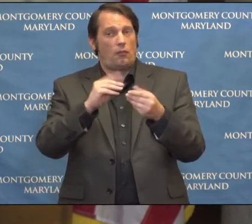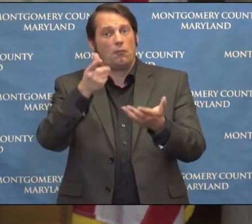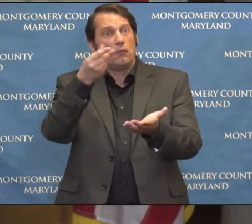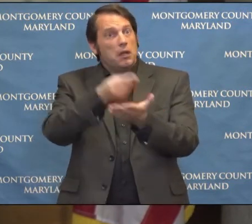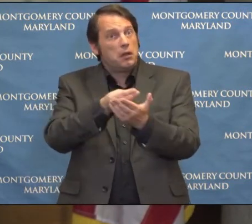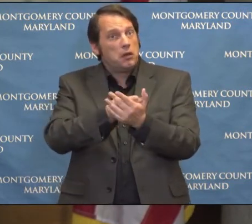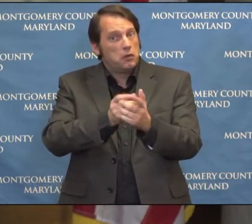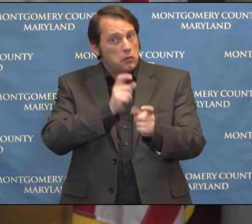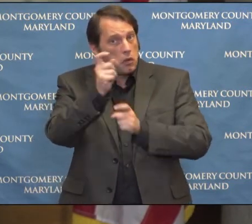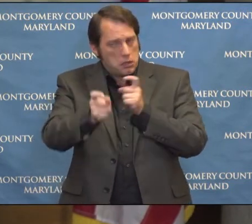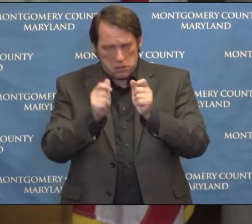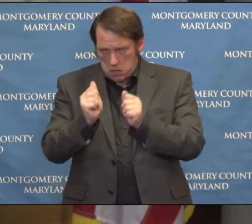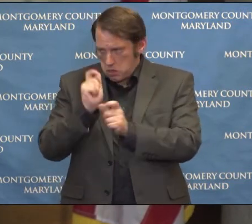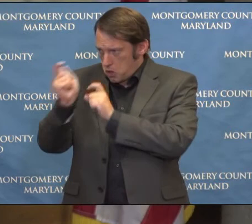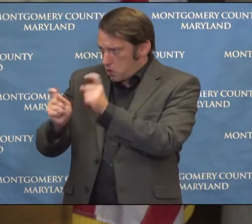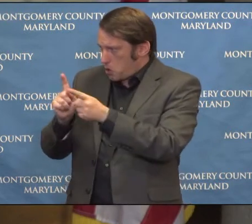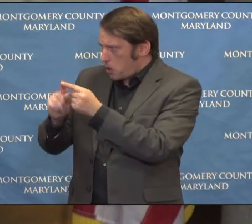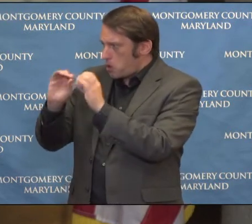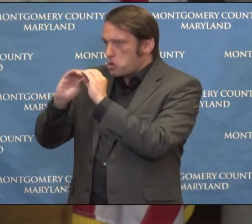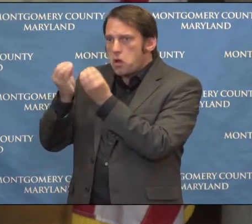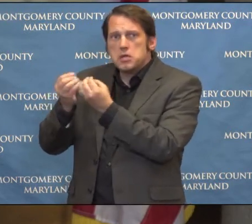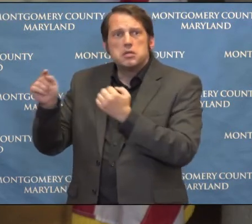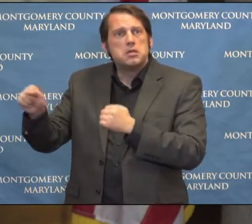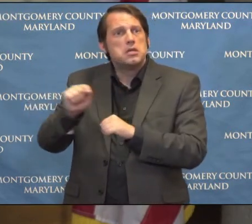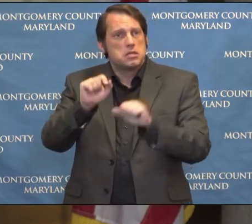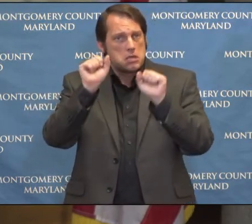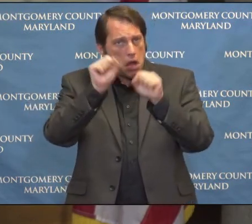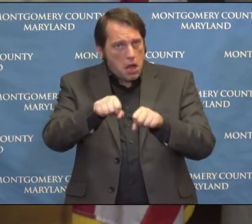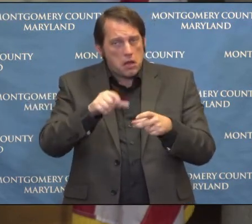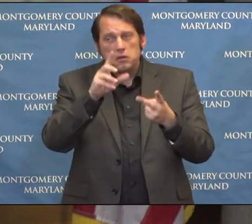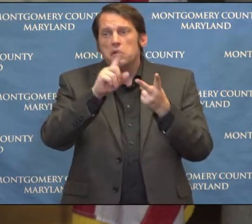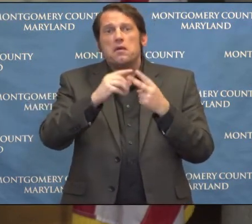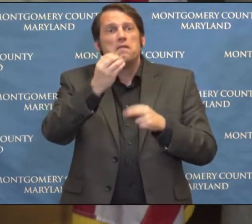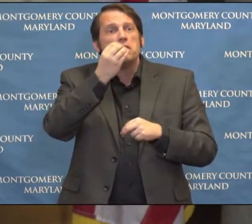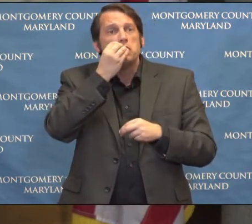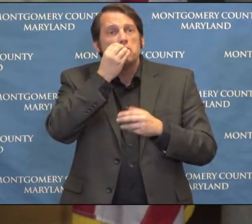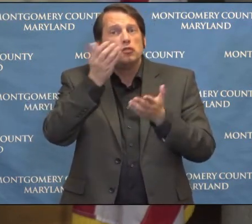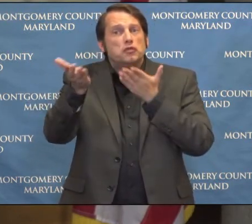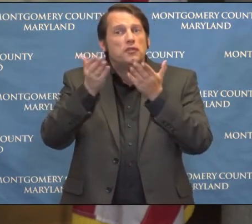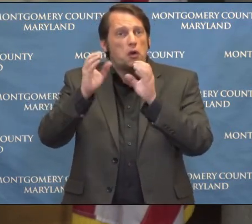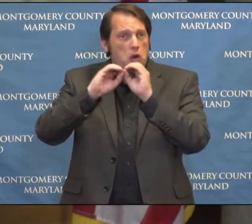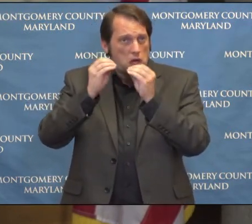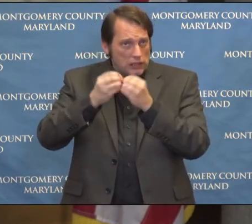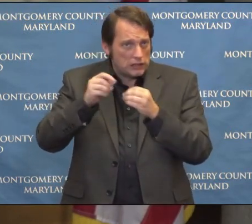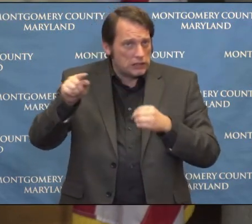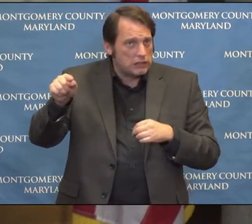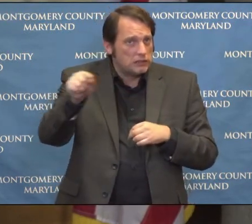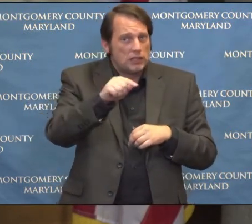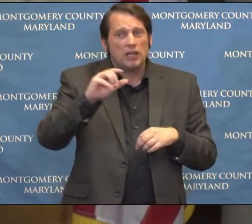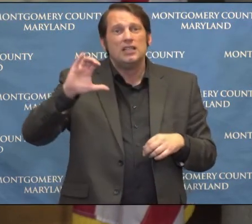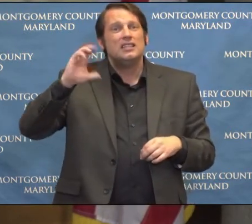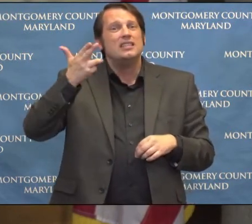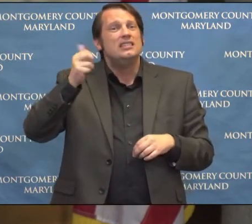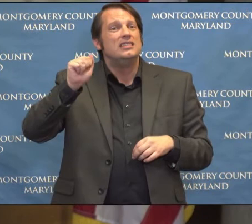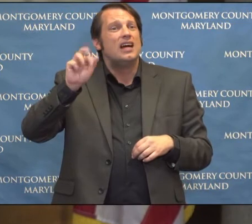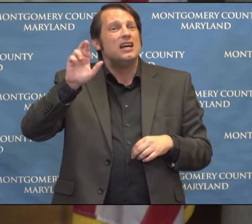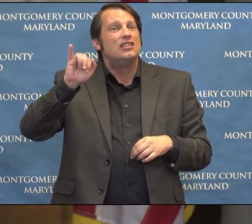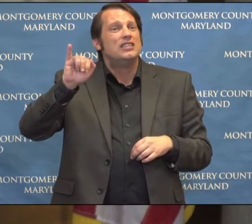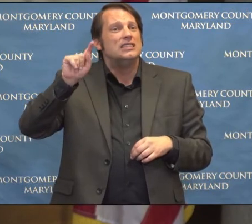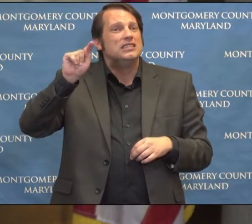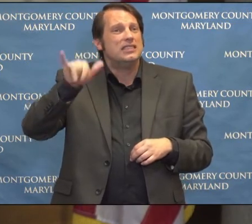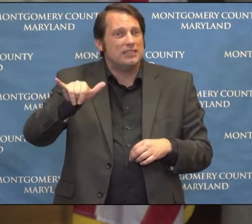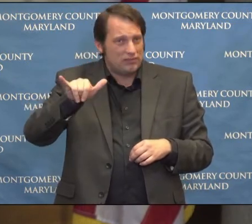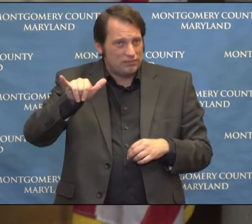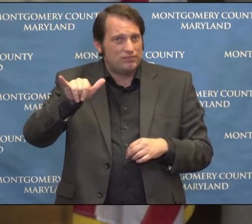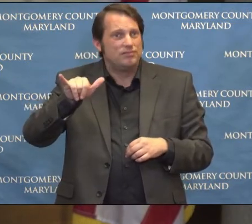like the food provision services, like the charitable works that are working on behalf of people. That's a way you can